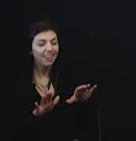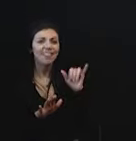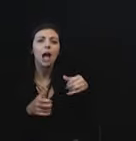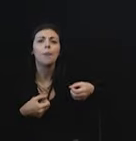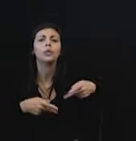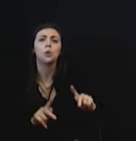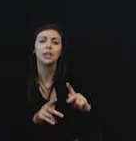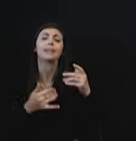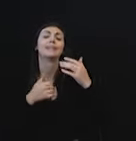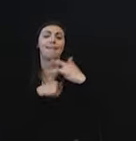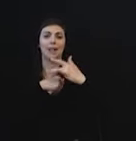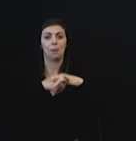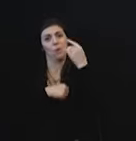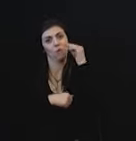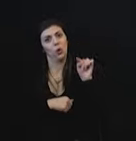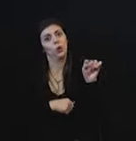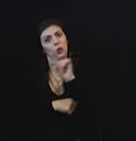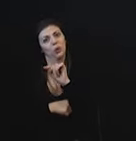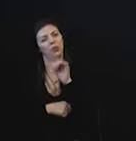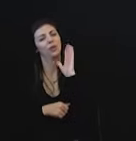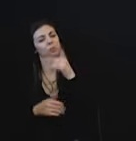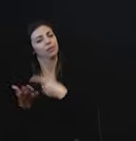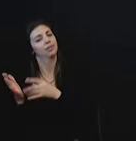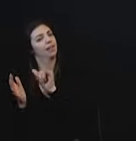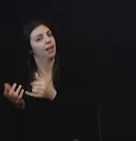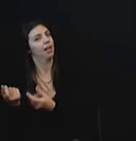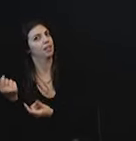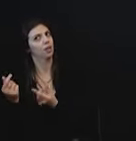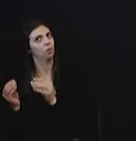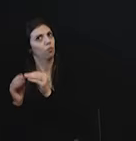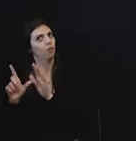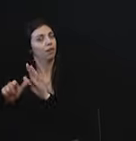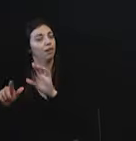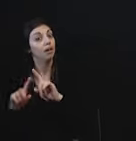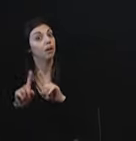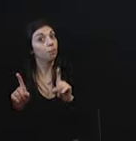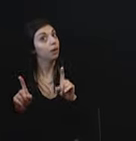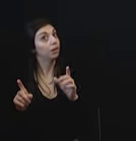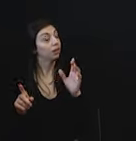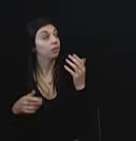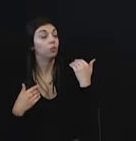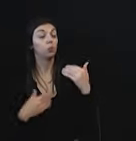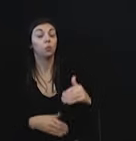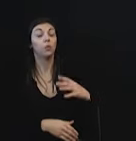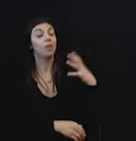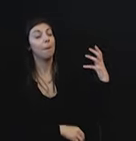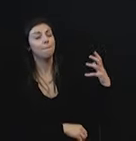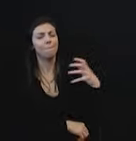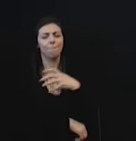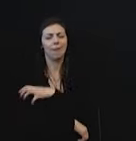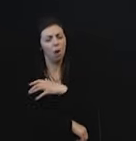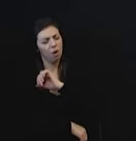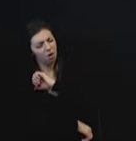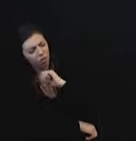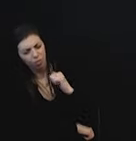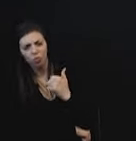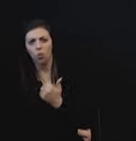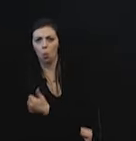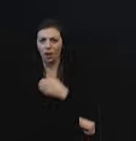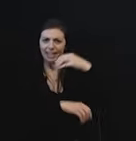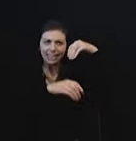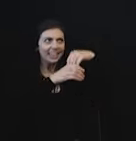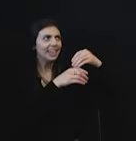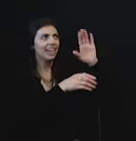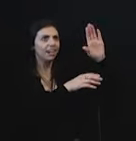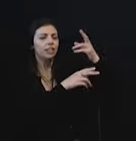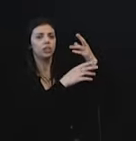now. And we'll talk about that a little bit later on. But I want to challenge you in that. There is power, there is authority in the name of